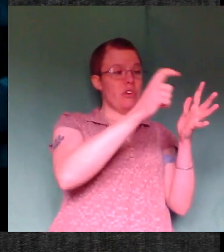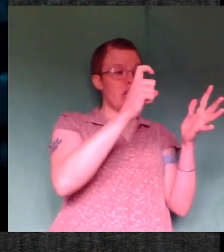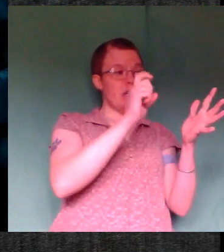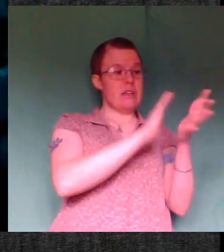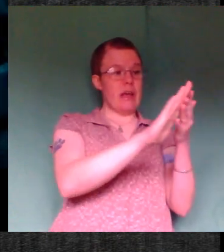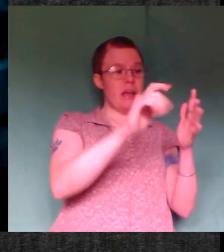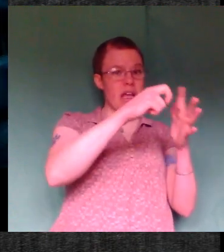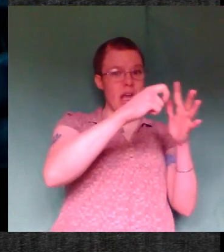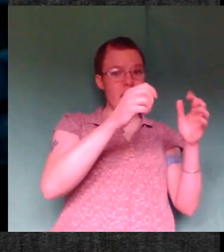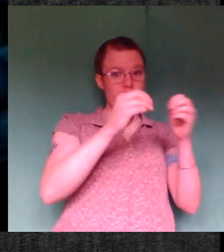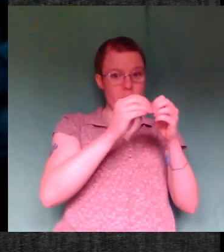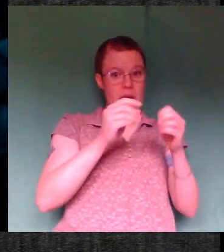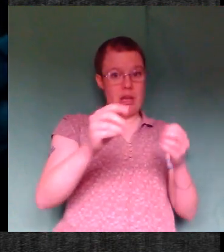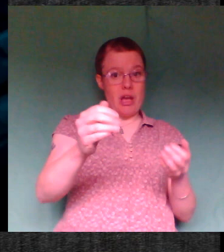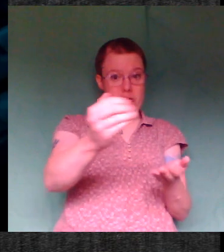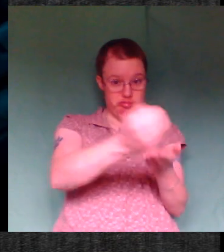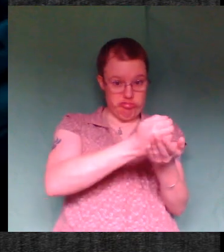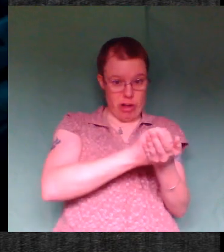do.